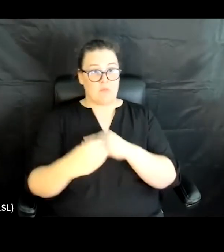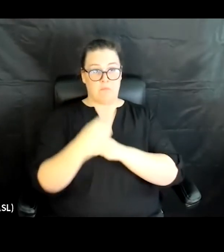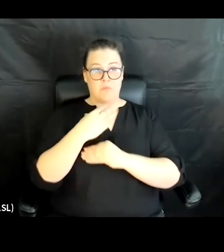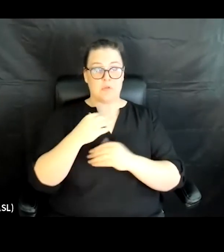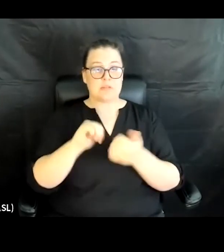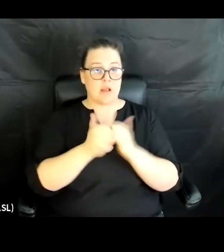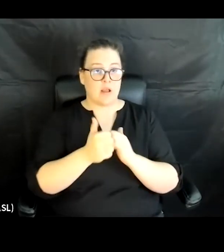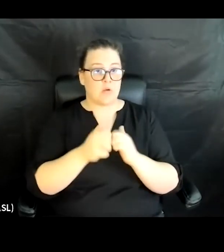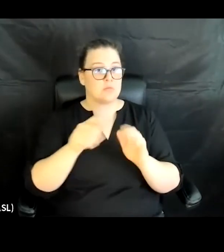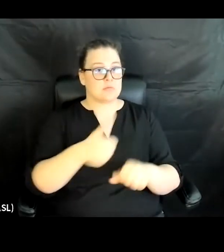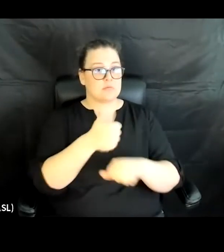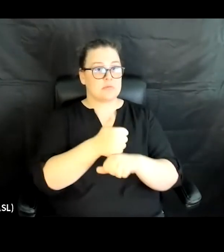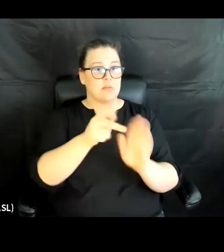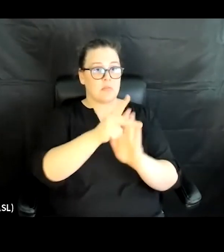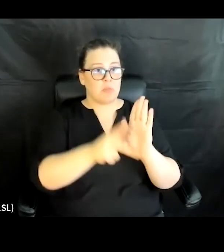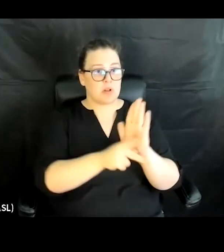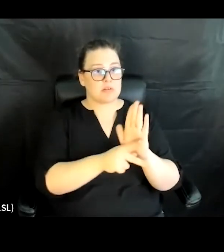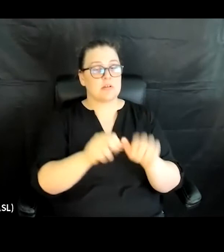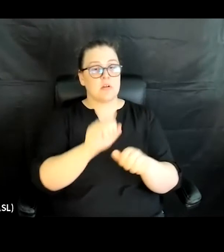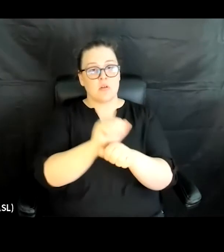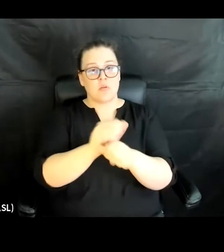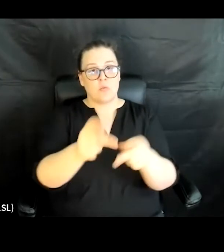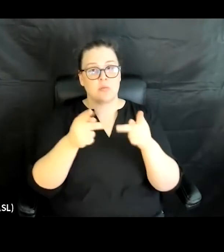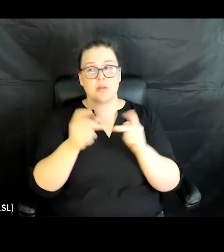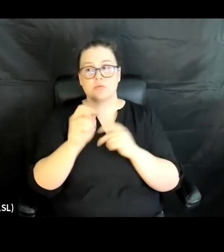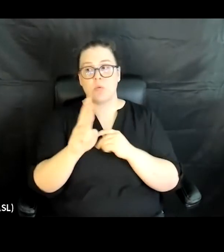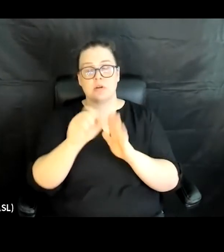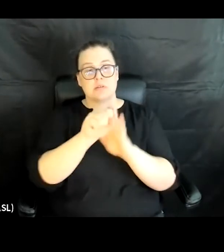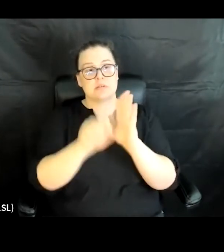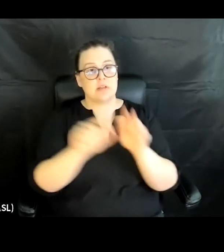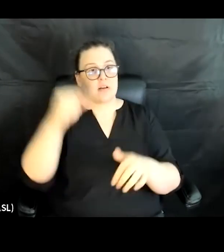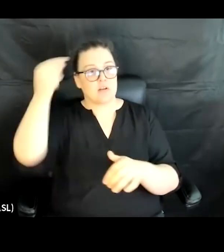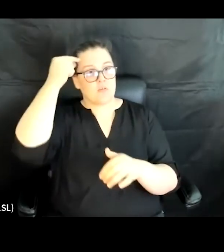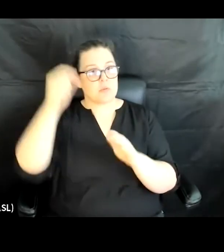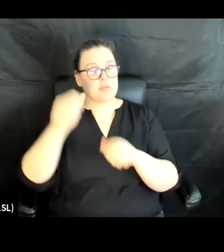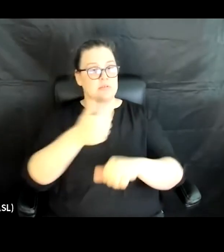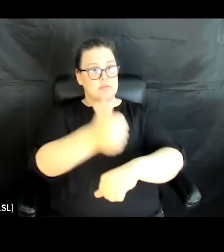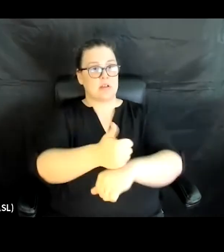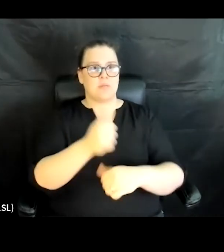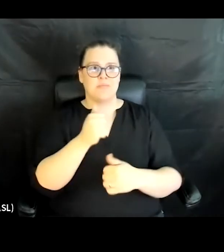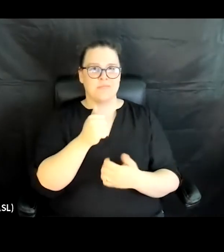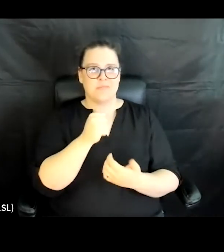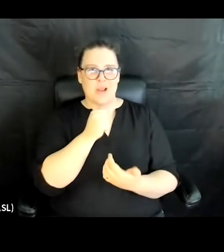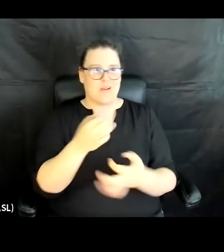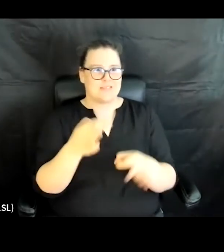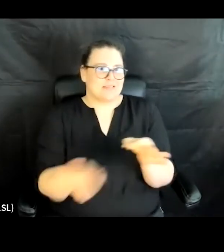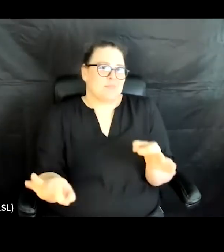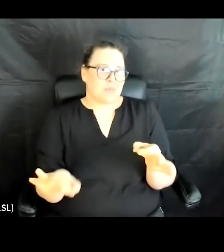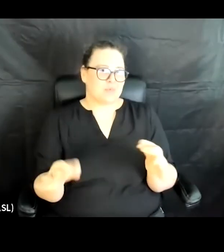workplace, or that state governments wish to put in place, not quite as simple as we might like. And that, I